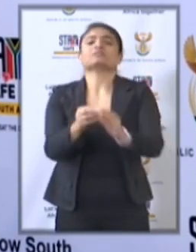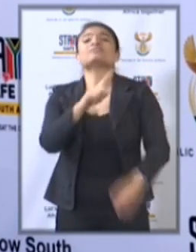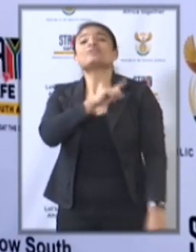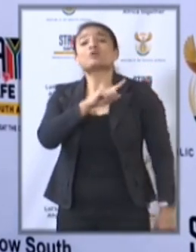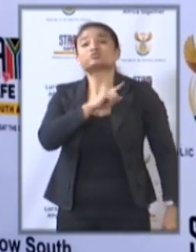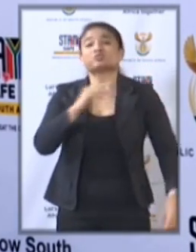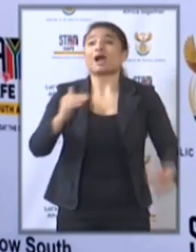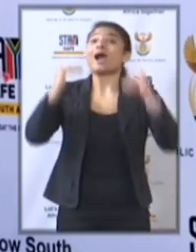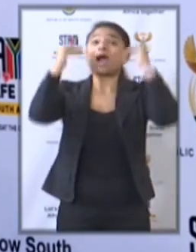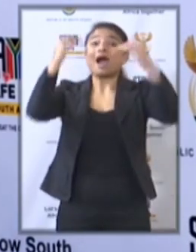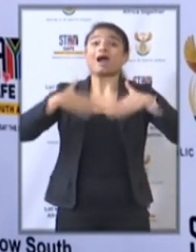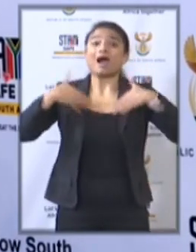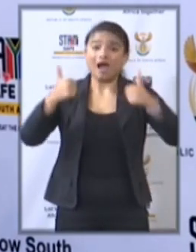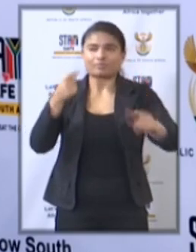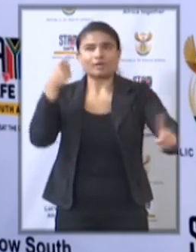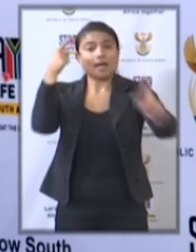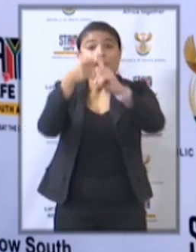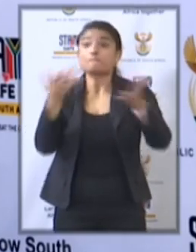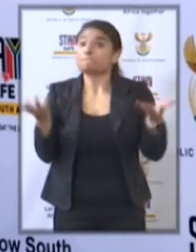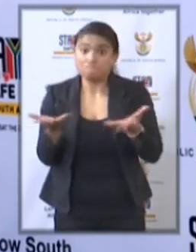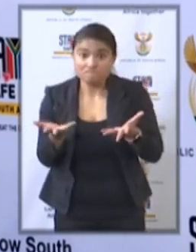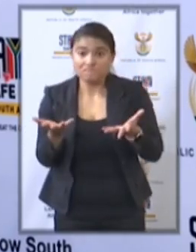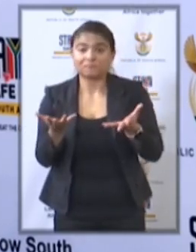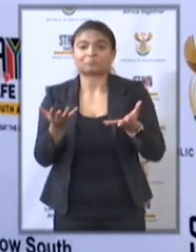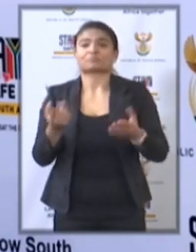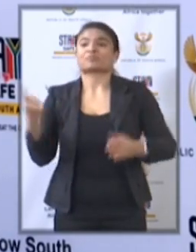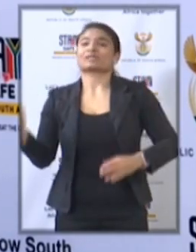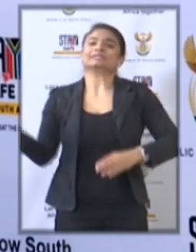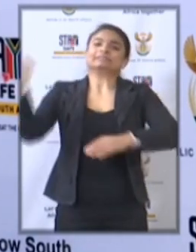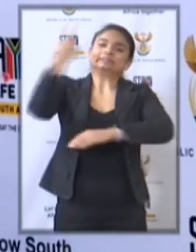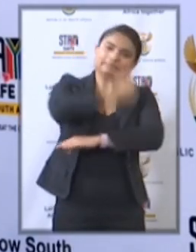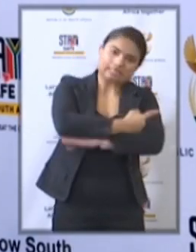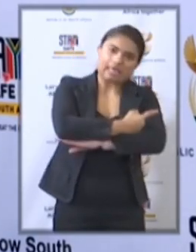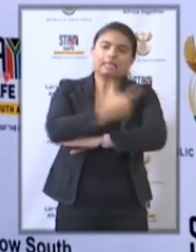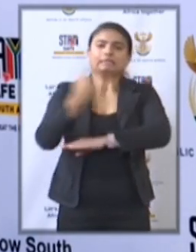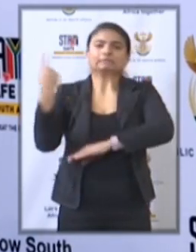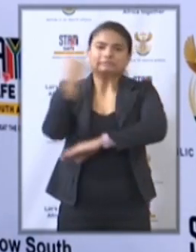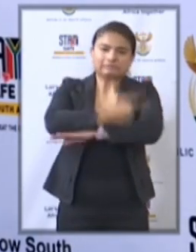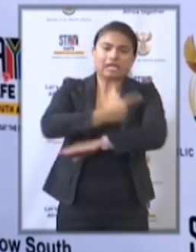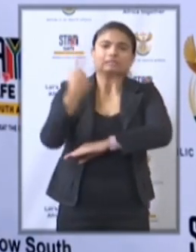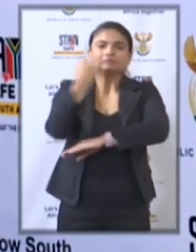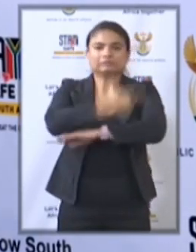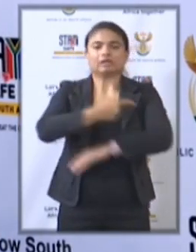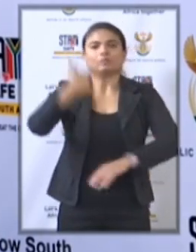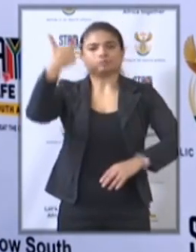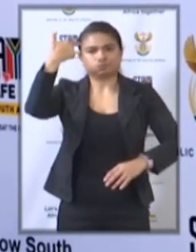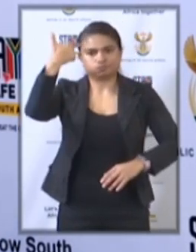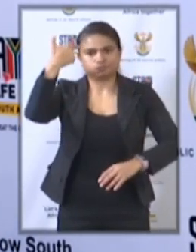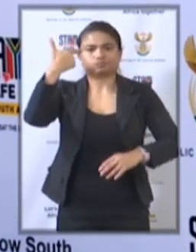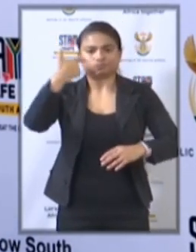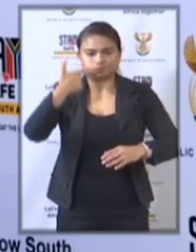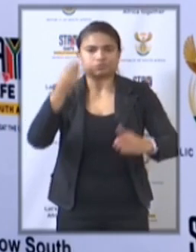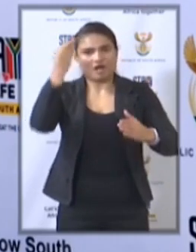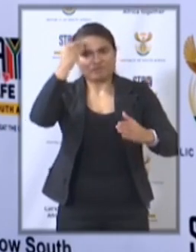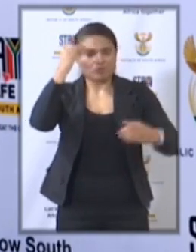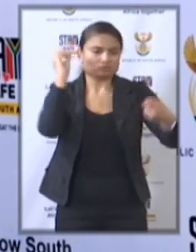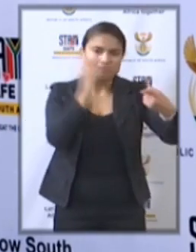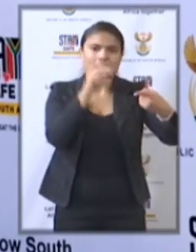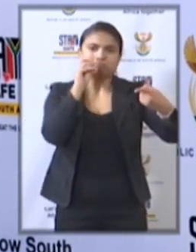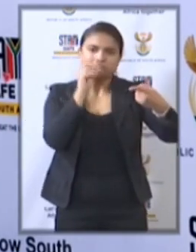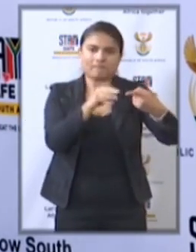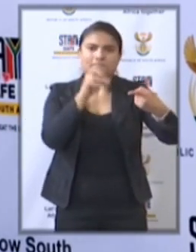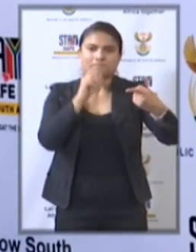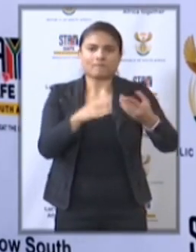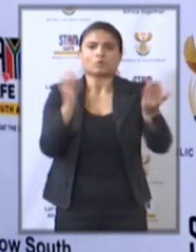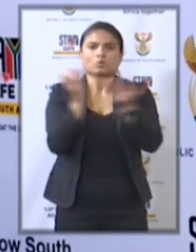developed a purpose-built daily digital screening and monitoring tool that enables all post-school and education